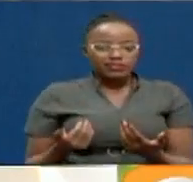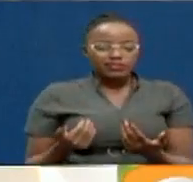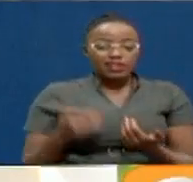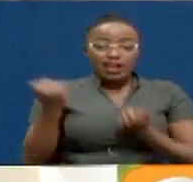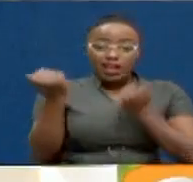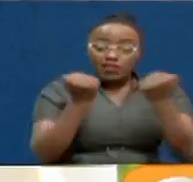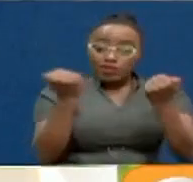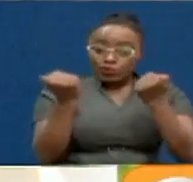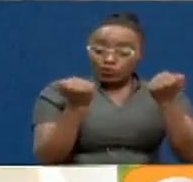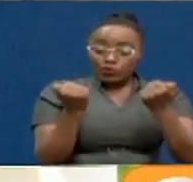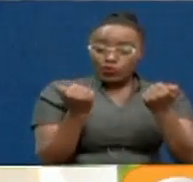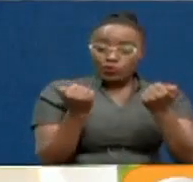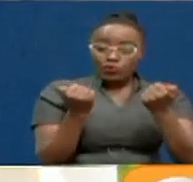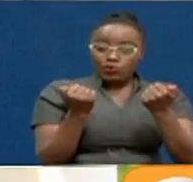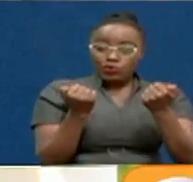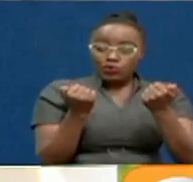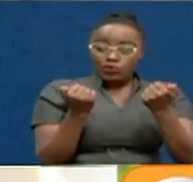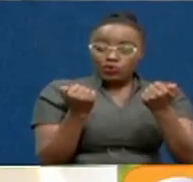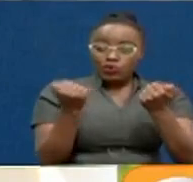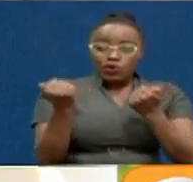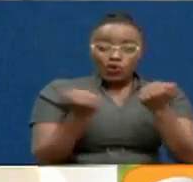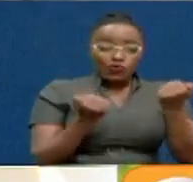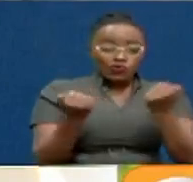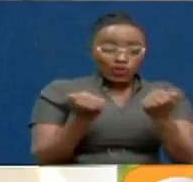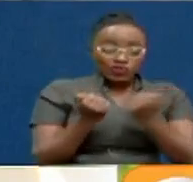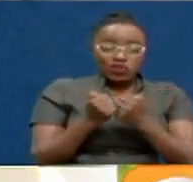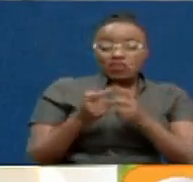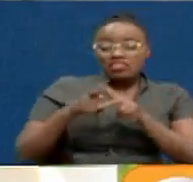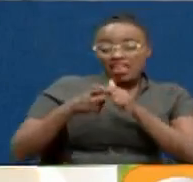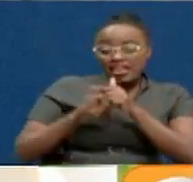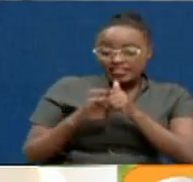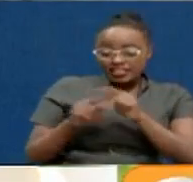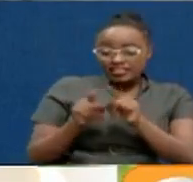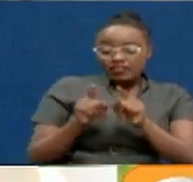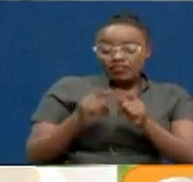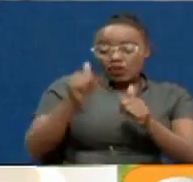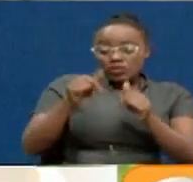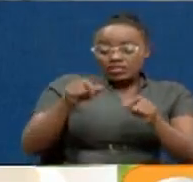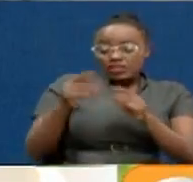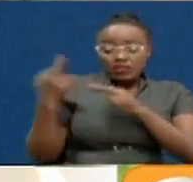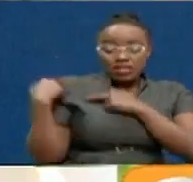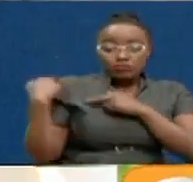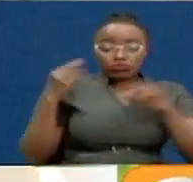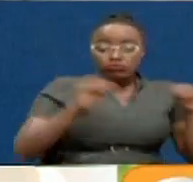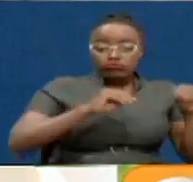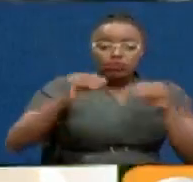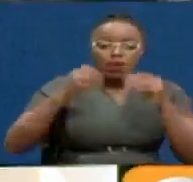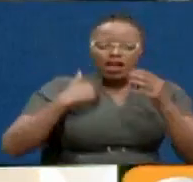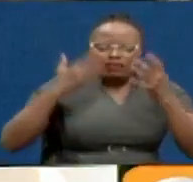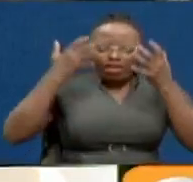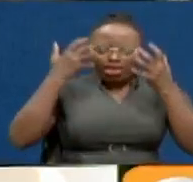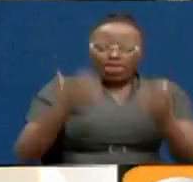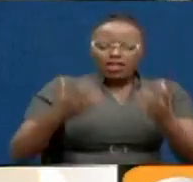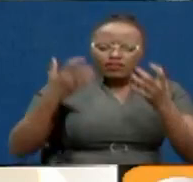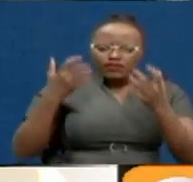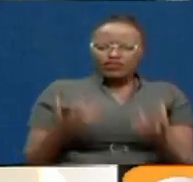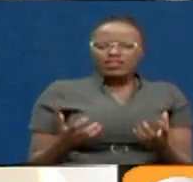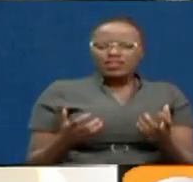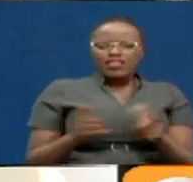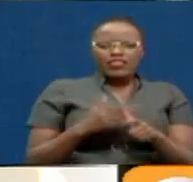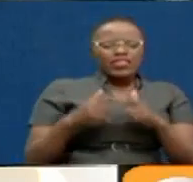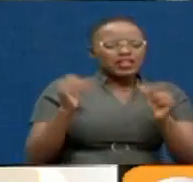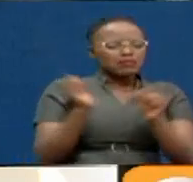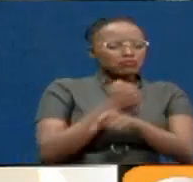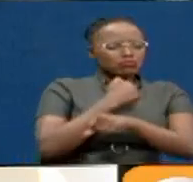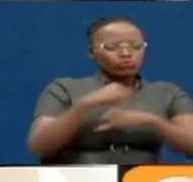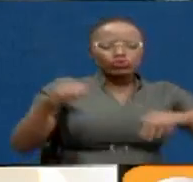A vehicle, of course, the engine, the being the prime mover, if you give him too heavy load, then it should not be